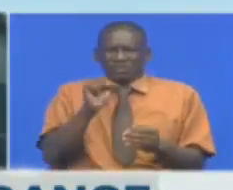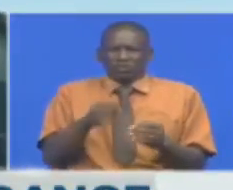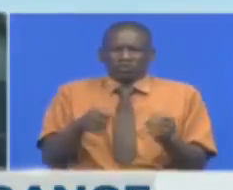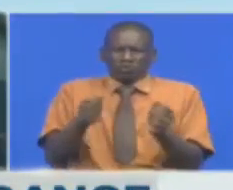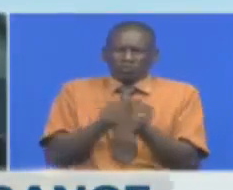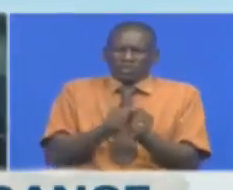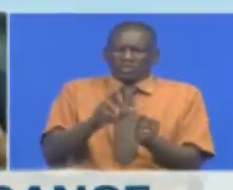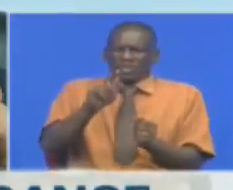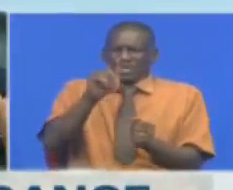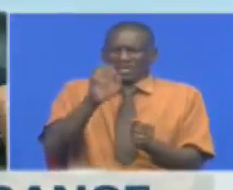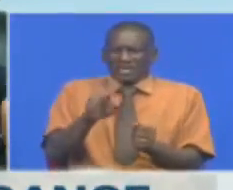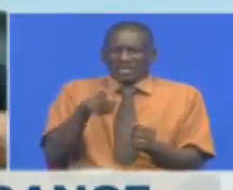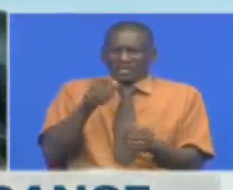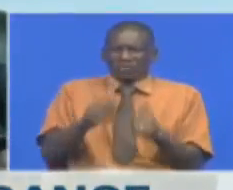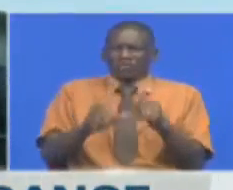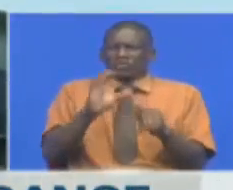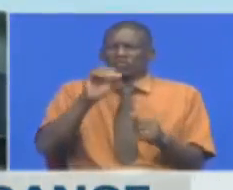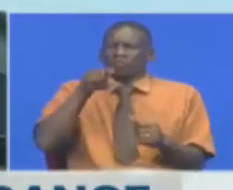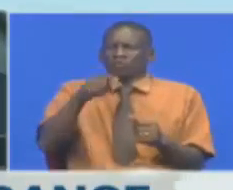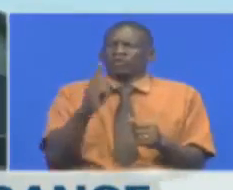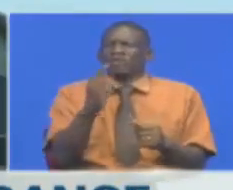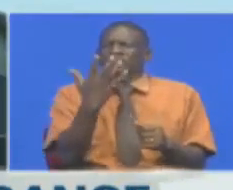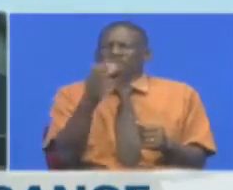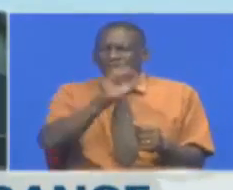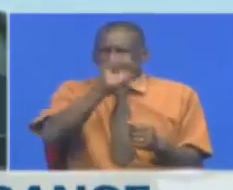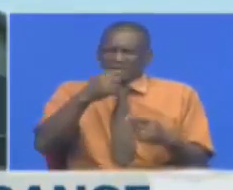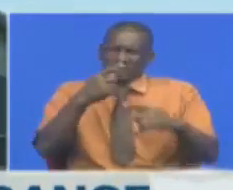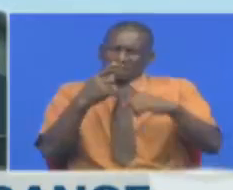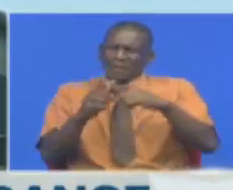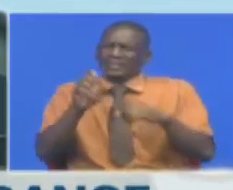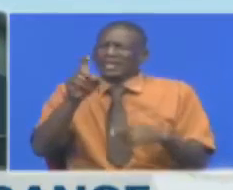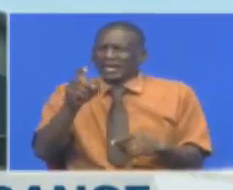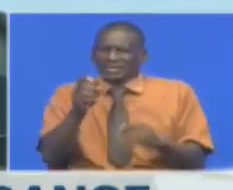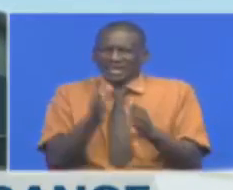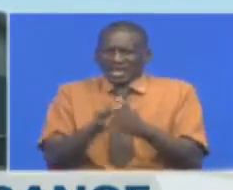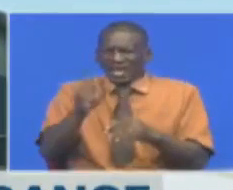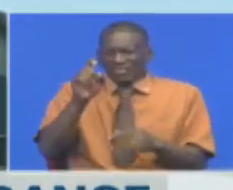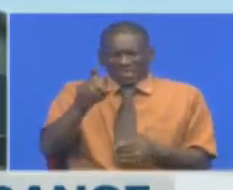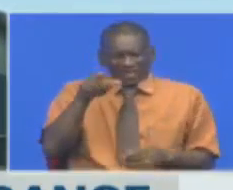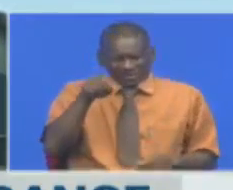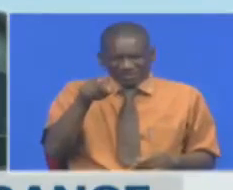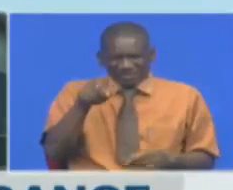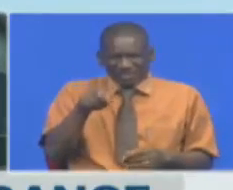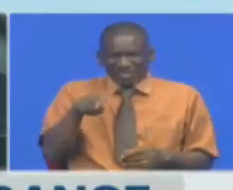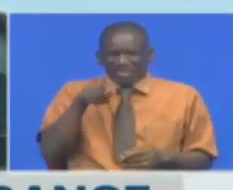risk-based premium, it is 0.15% plus X, and the X is